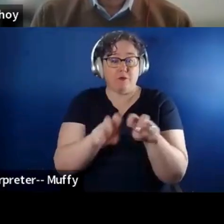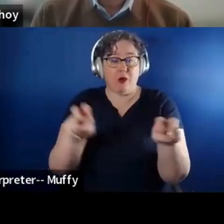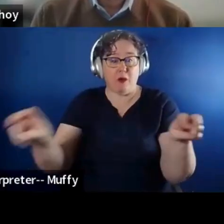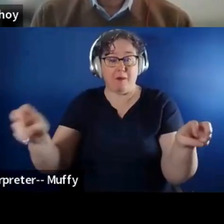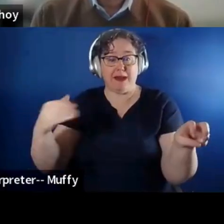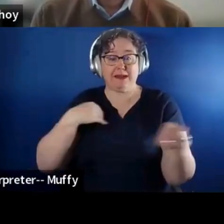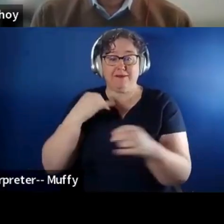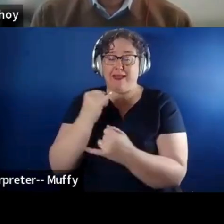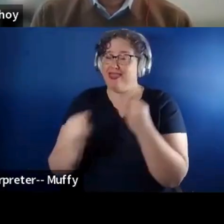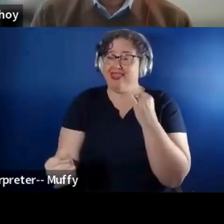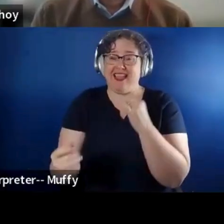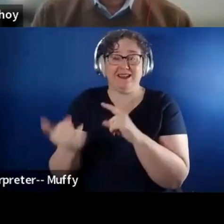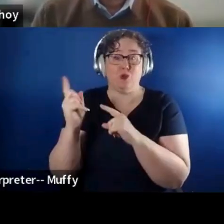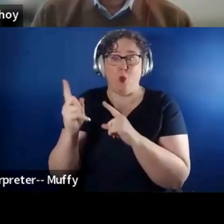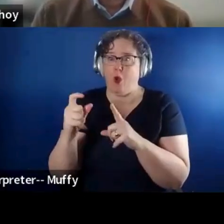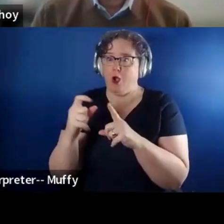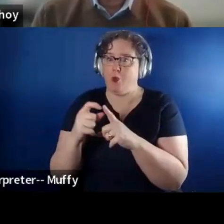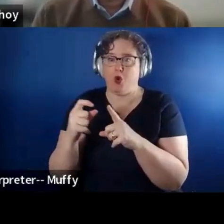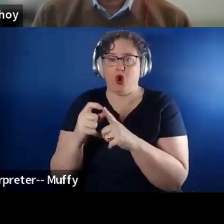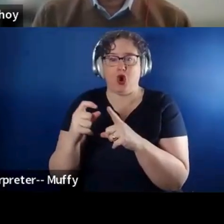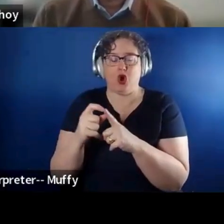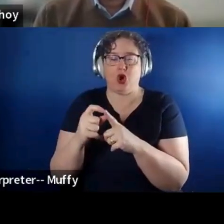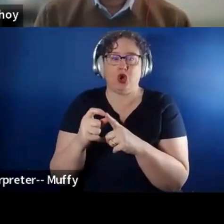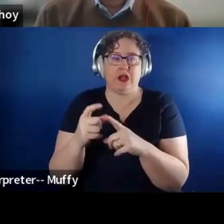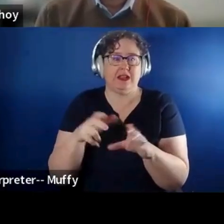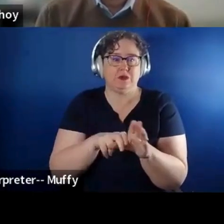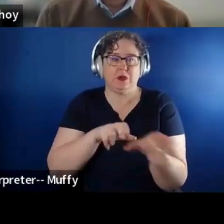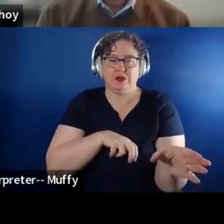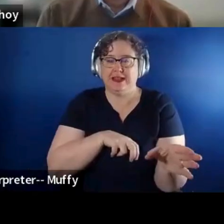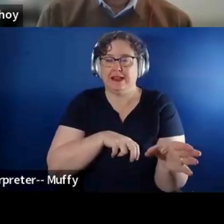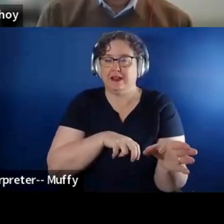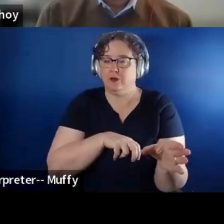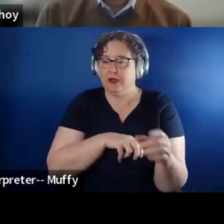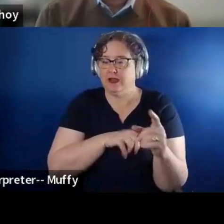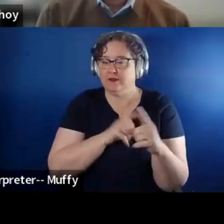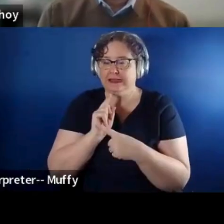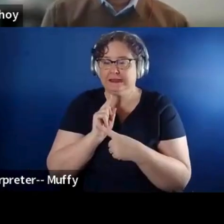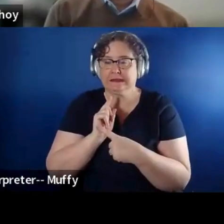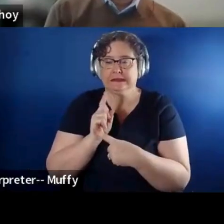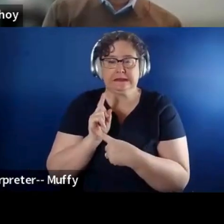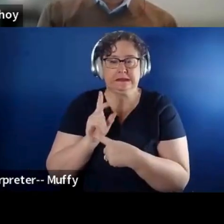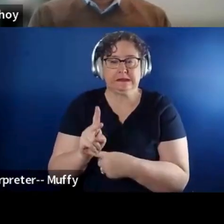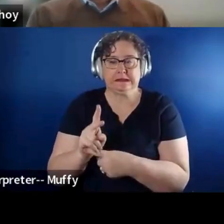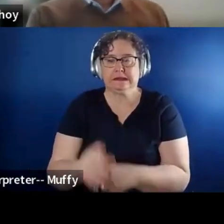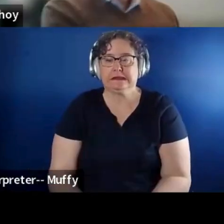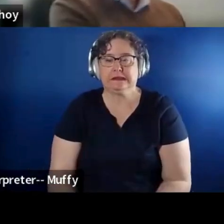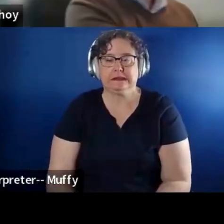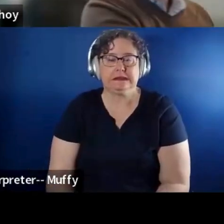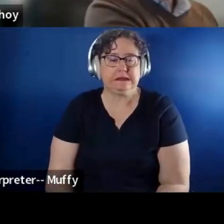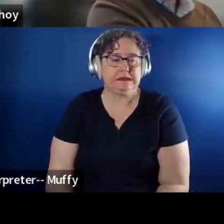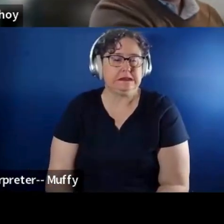a last word they want to say as we are signing off. We've just got a couple more minutes here.